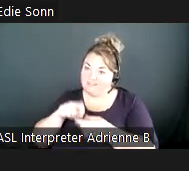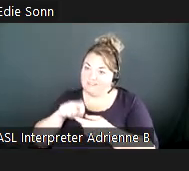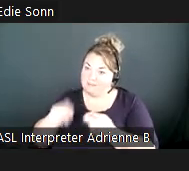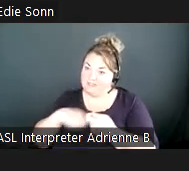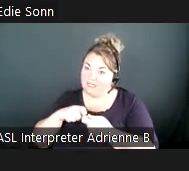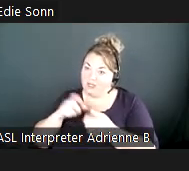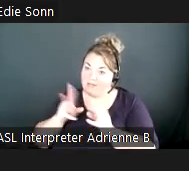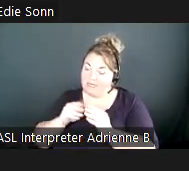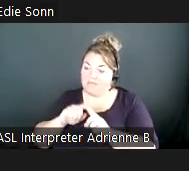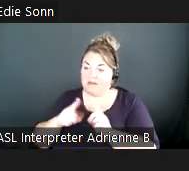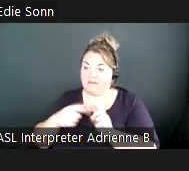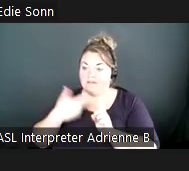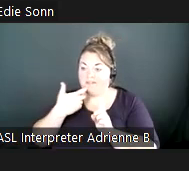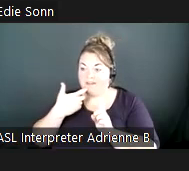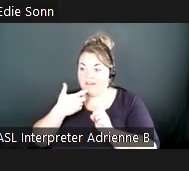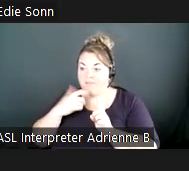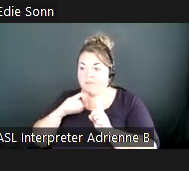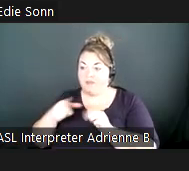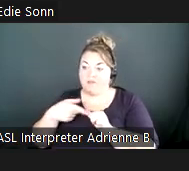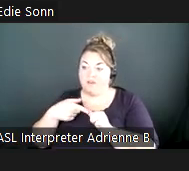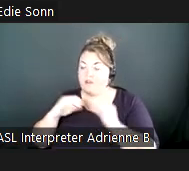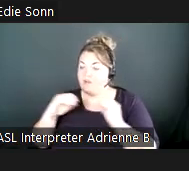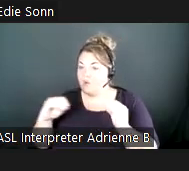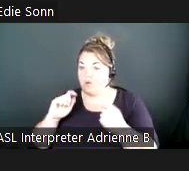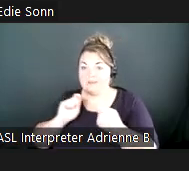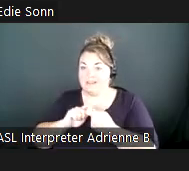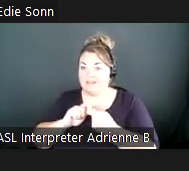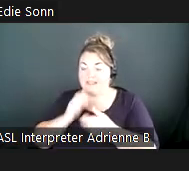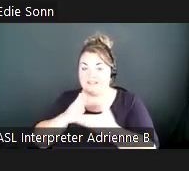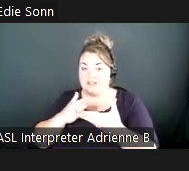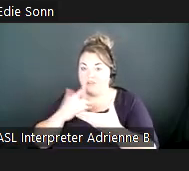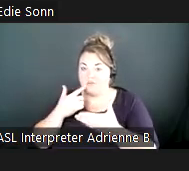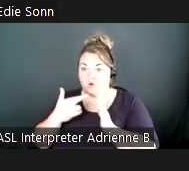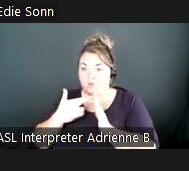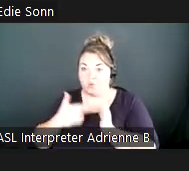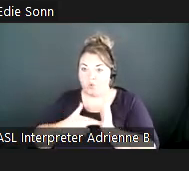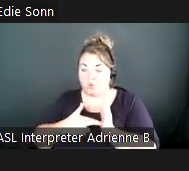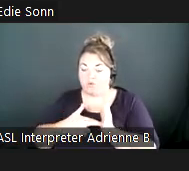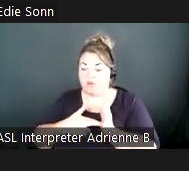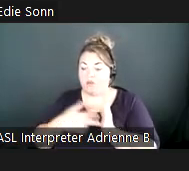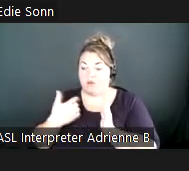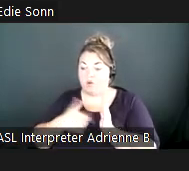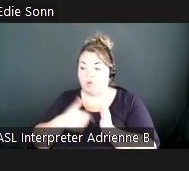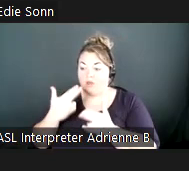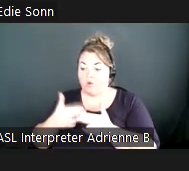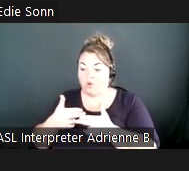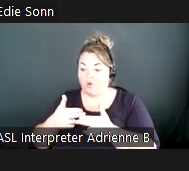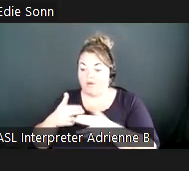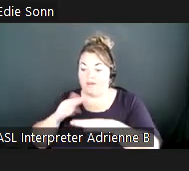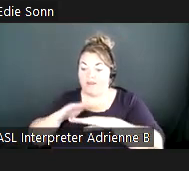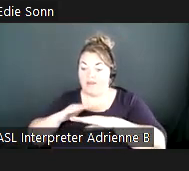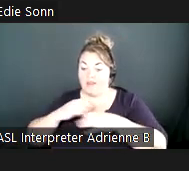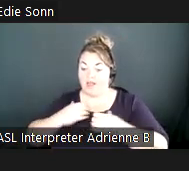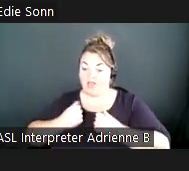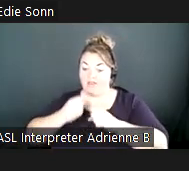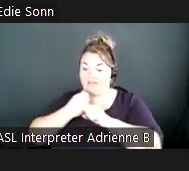I would say that first, there's no specific section of rule that we call health, safety, welfare